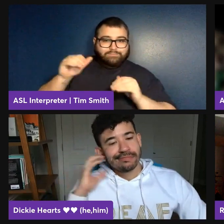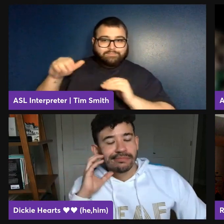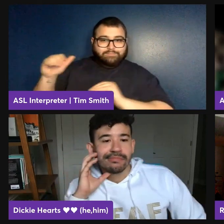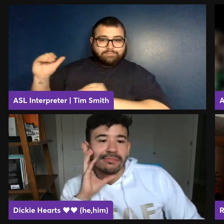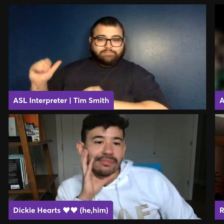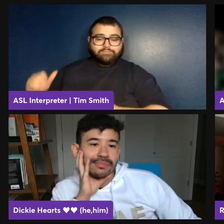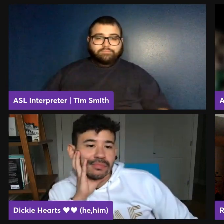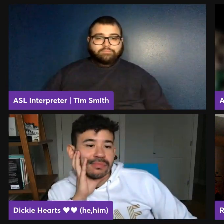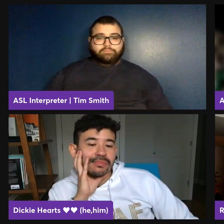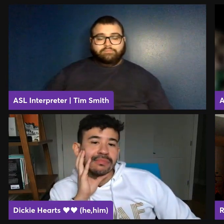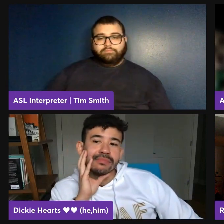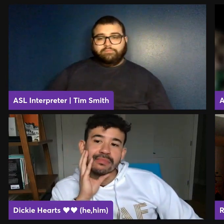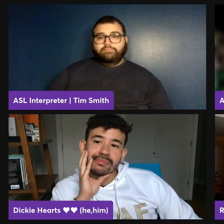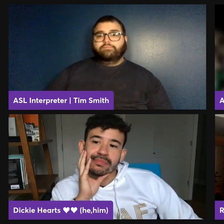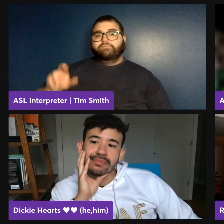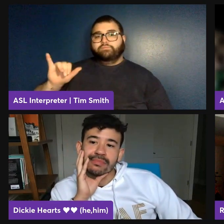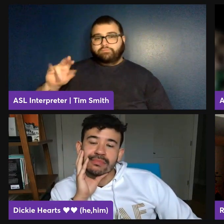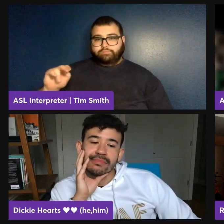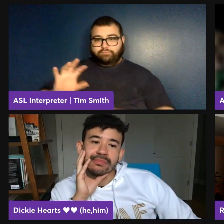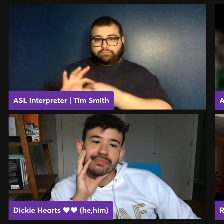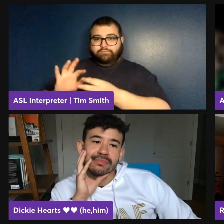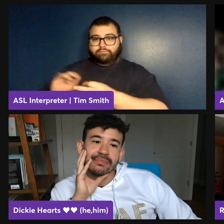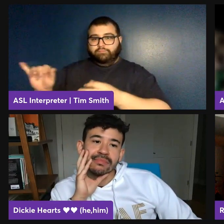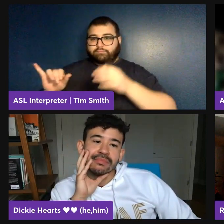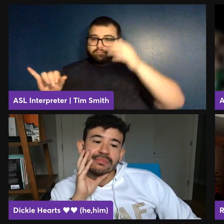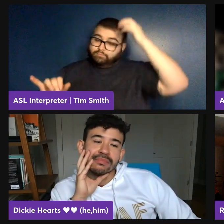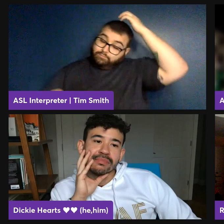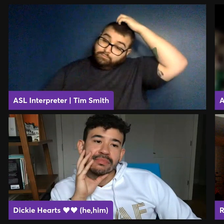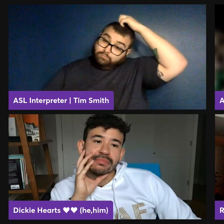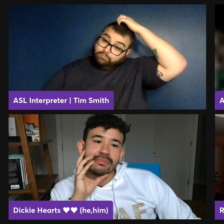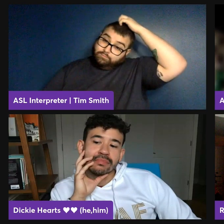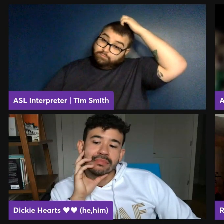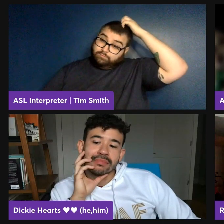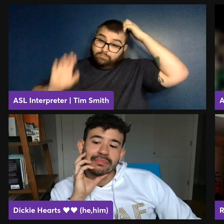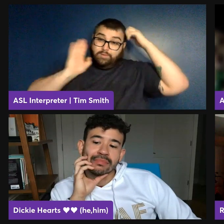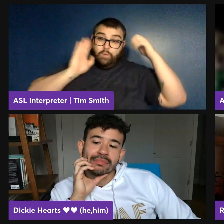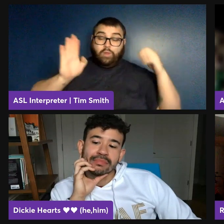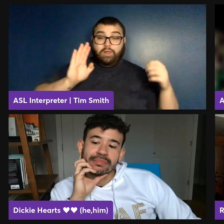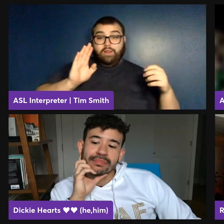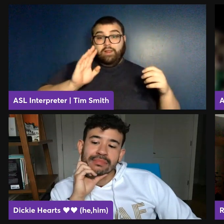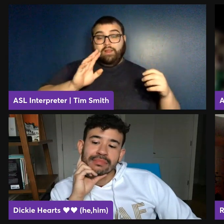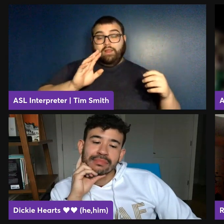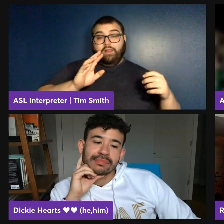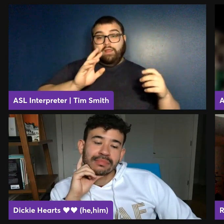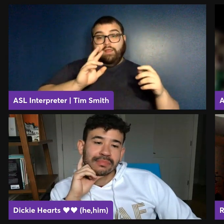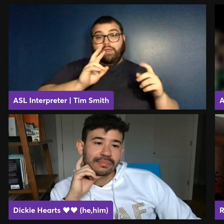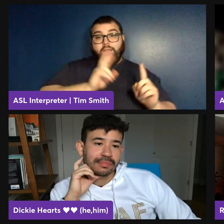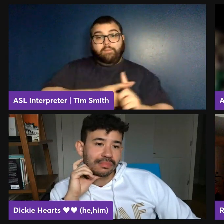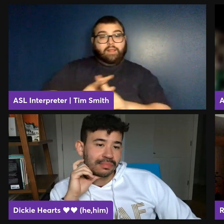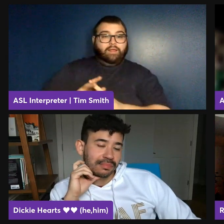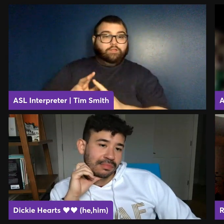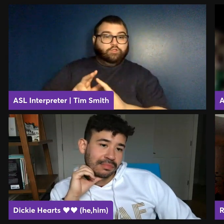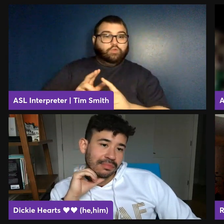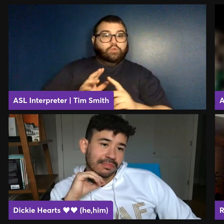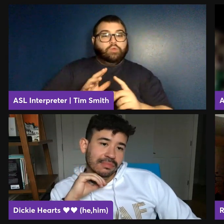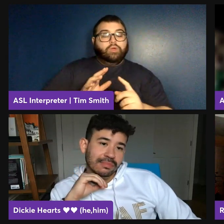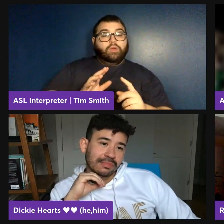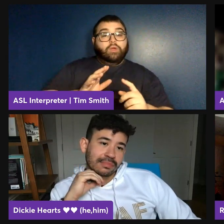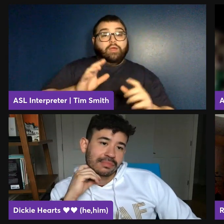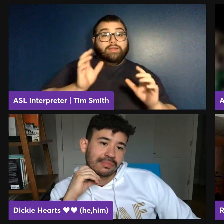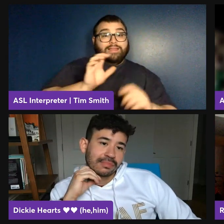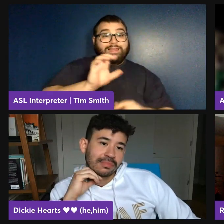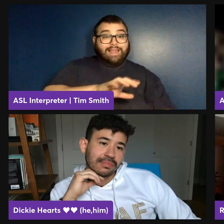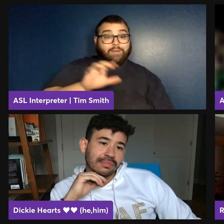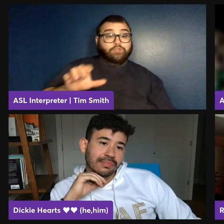certain times. Ryan was also mentioning this, and that will apply to captioned performances and sign